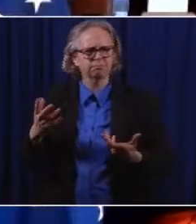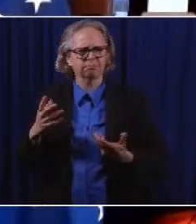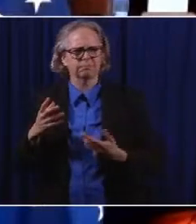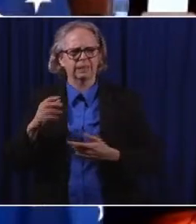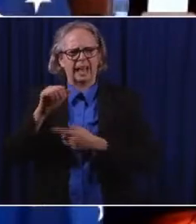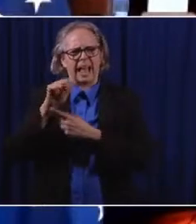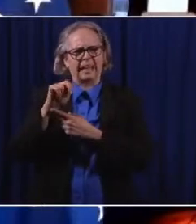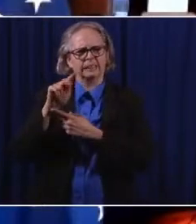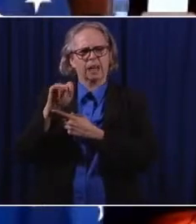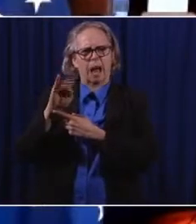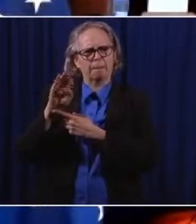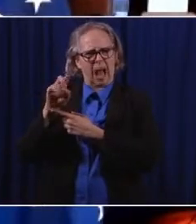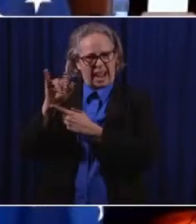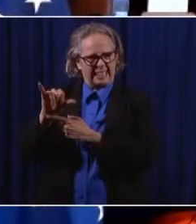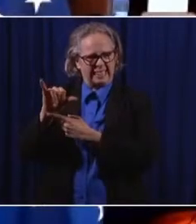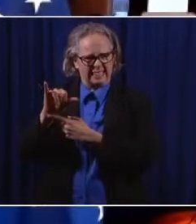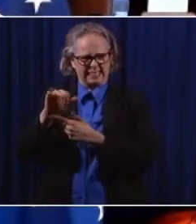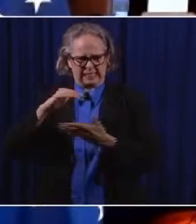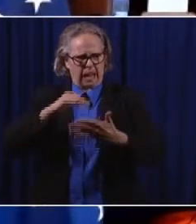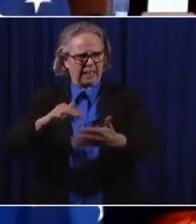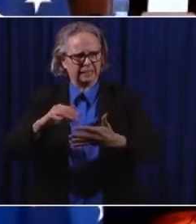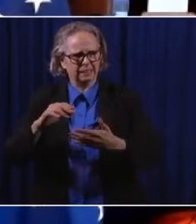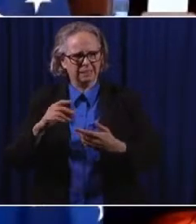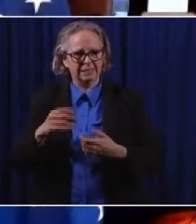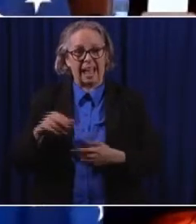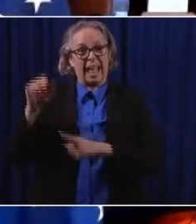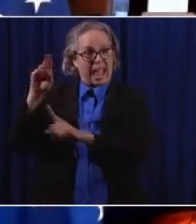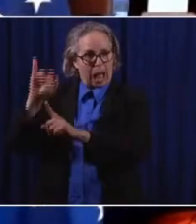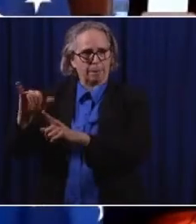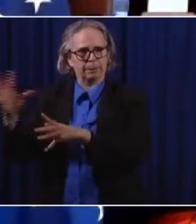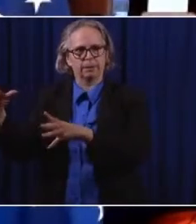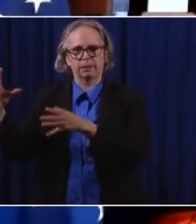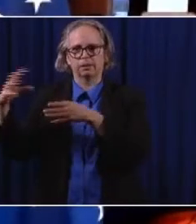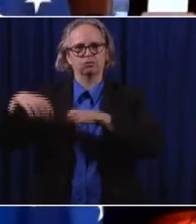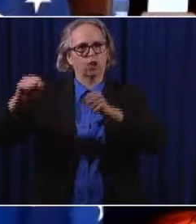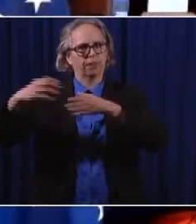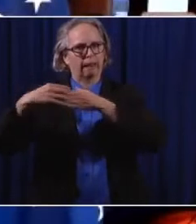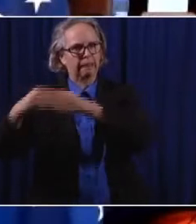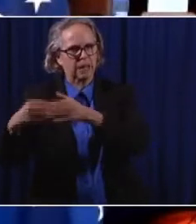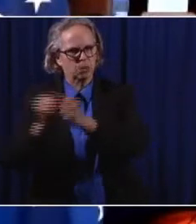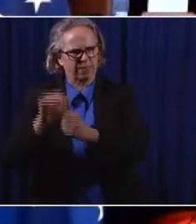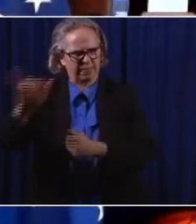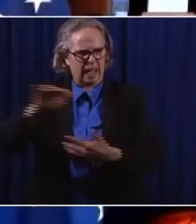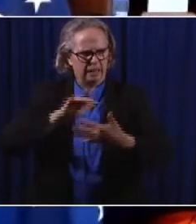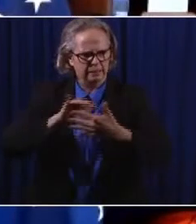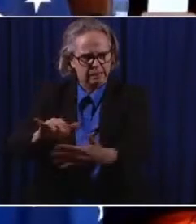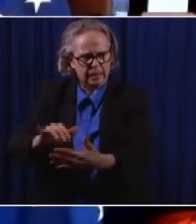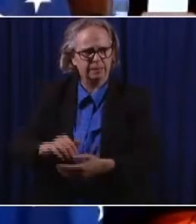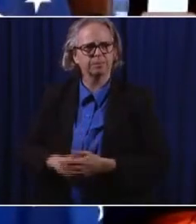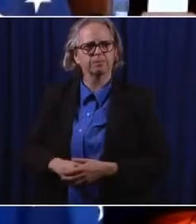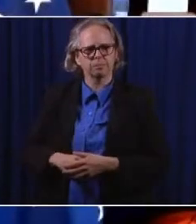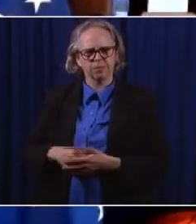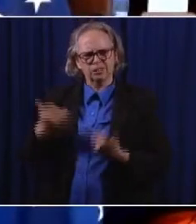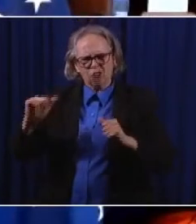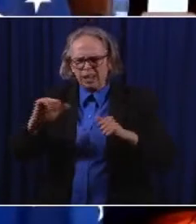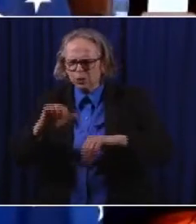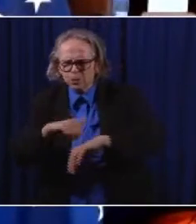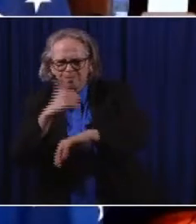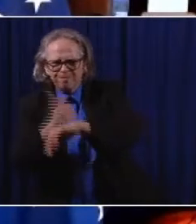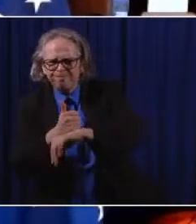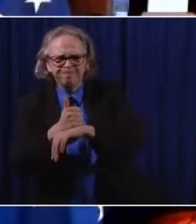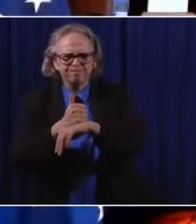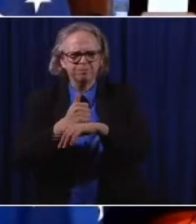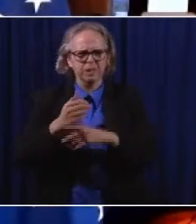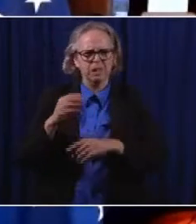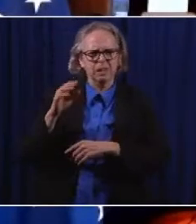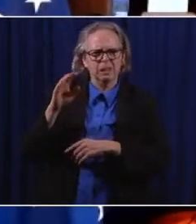her team to learn more about the rate of the virus spreading and to create a benchmark for positive results so we can know more accurately how